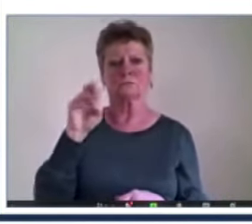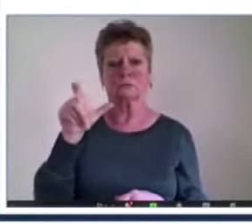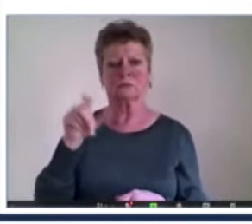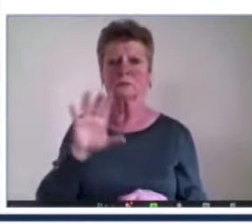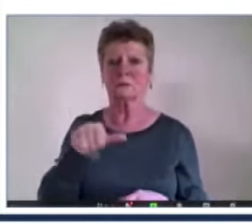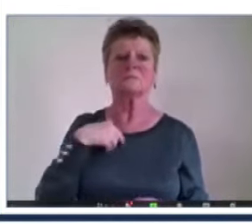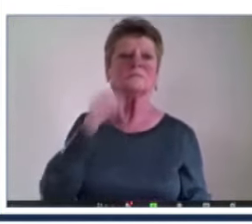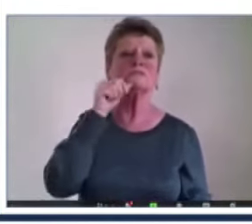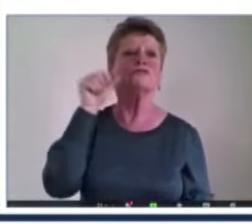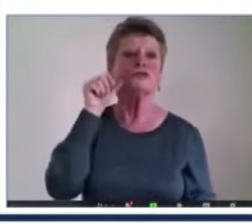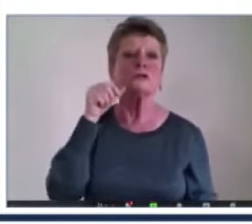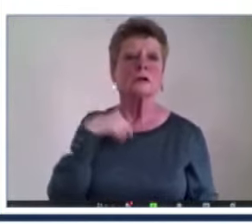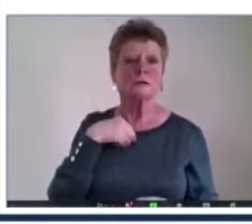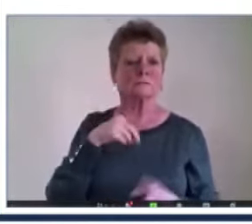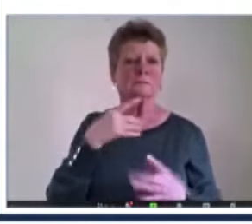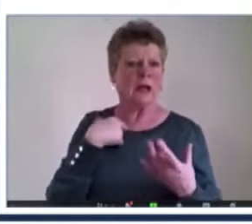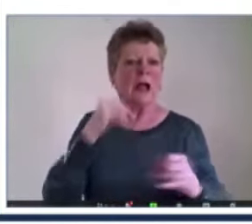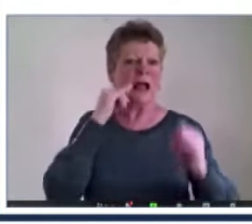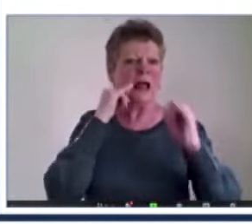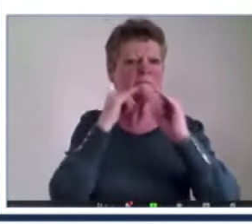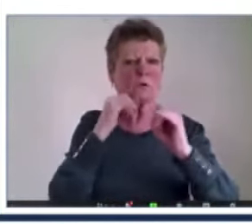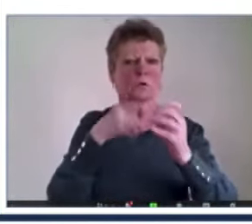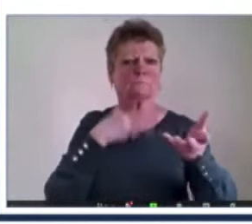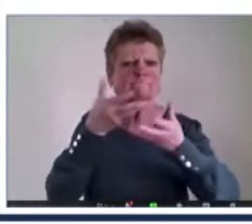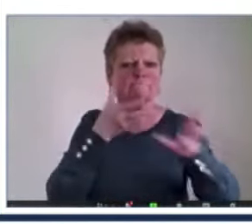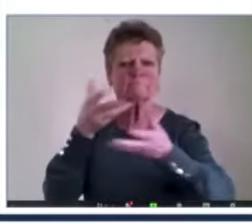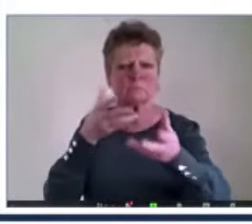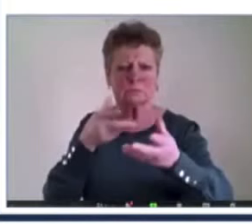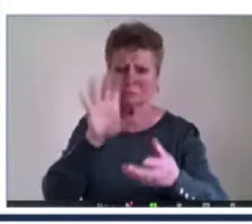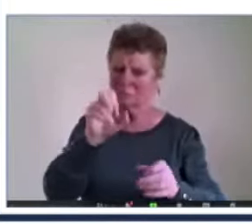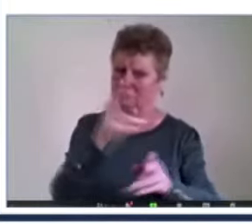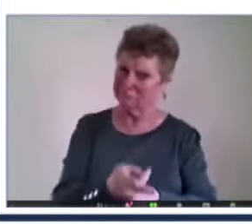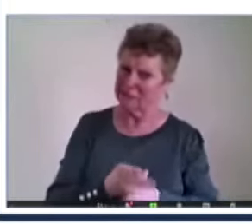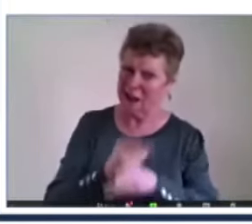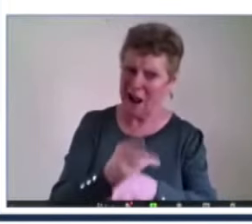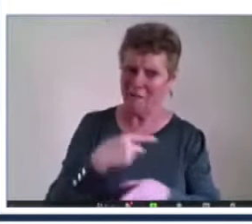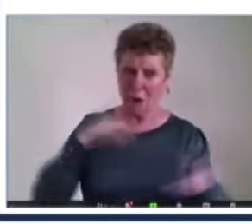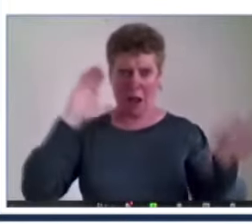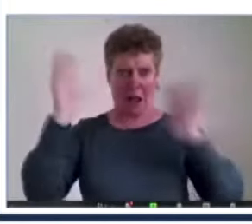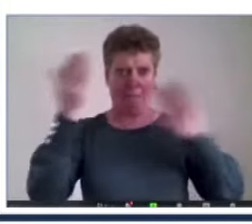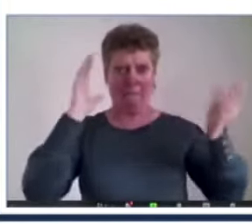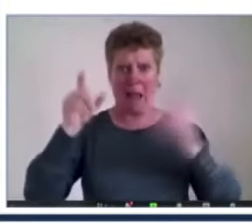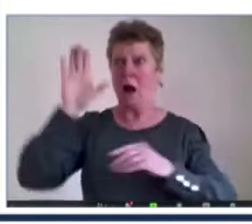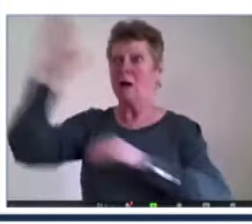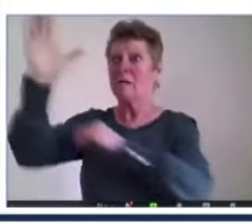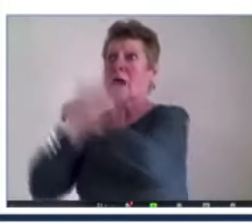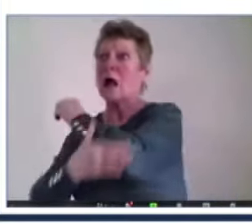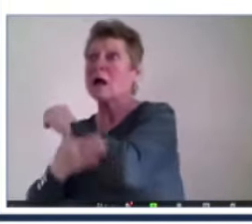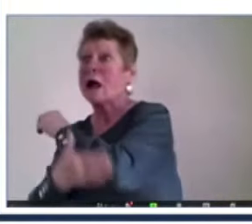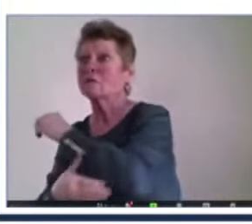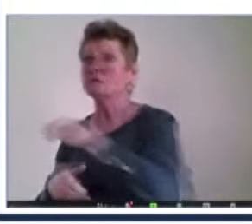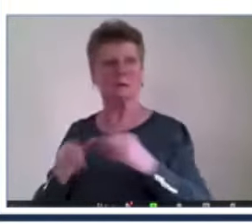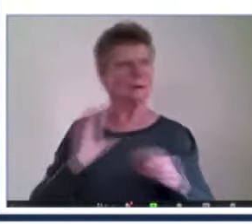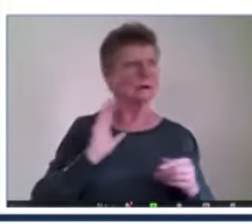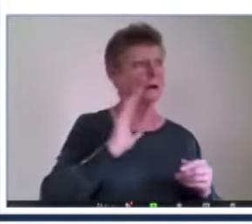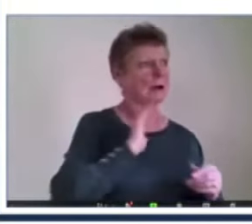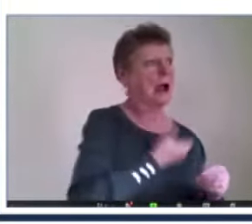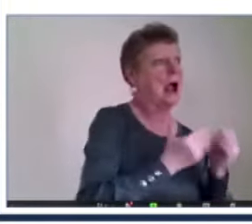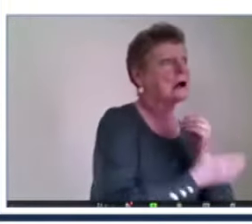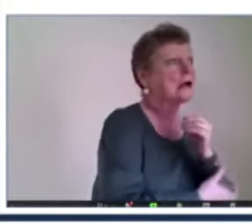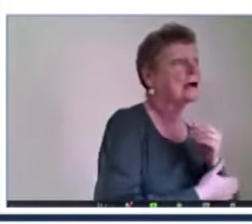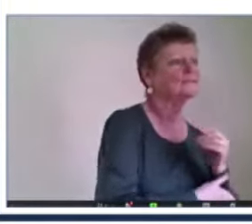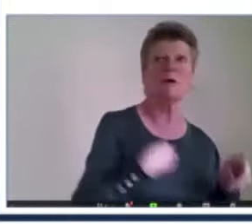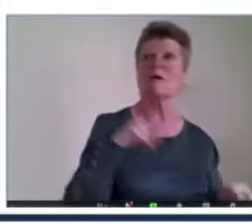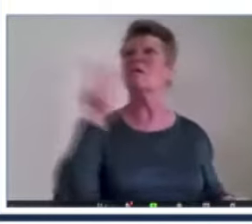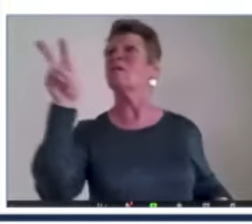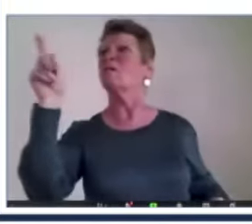yesterday, and you have to be careful comparing one country to another, because as the Premier said, there's all sorts of different factors about what type of public health measures